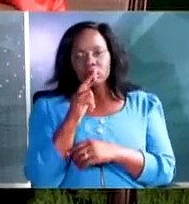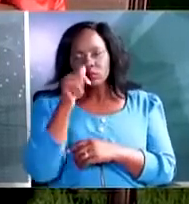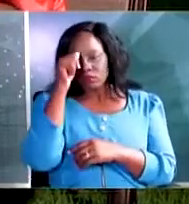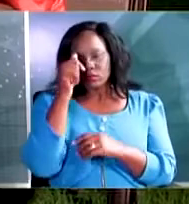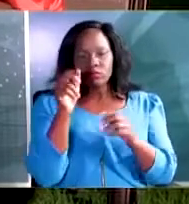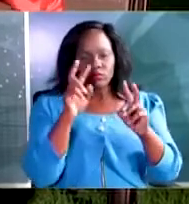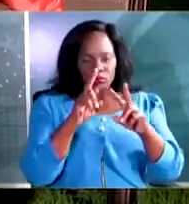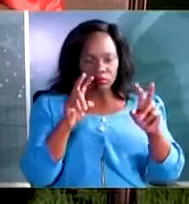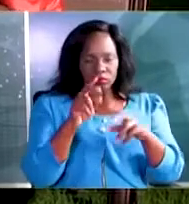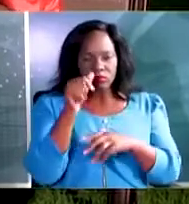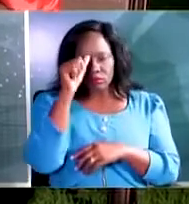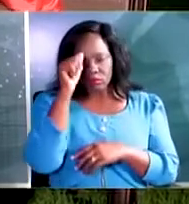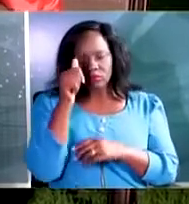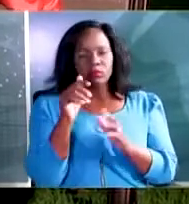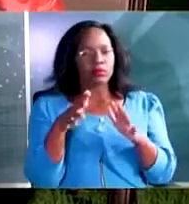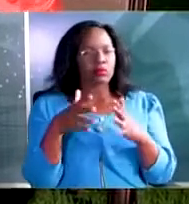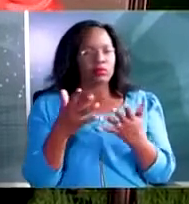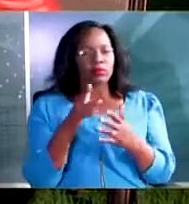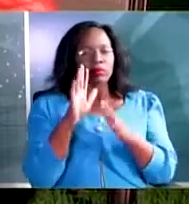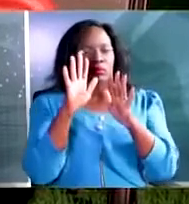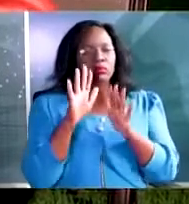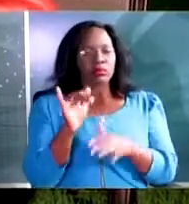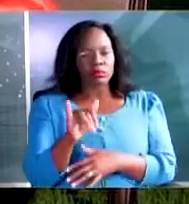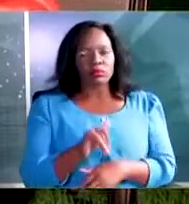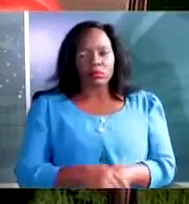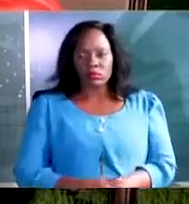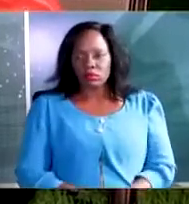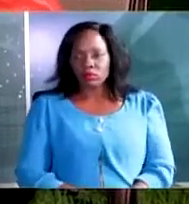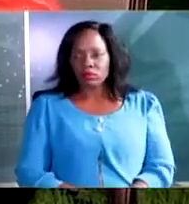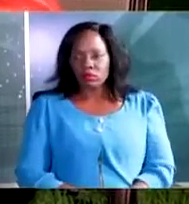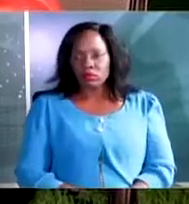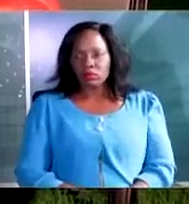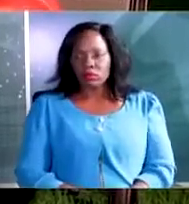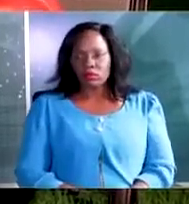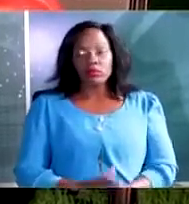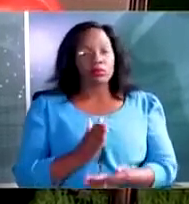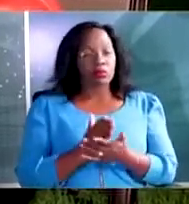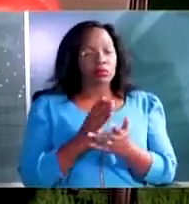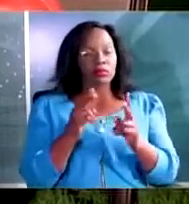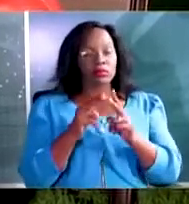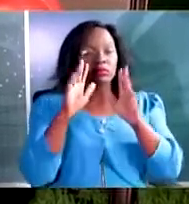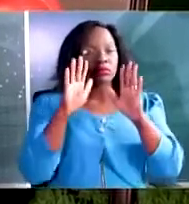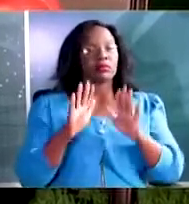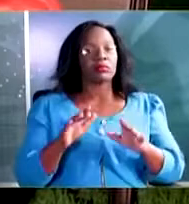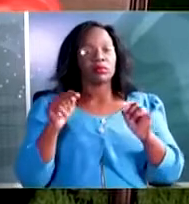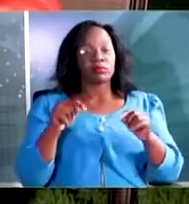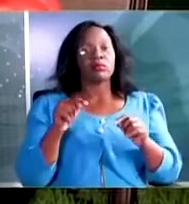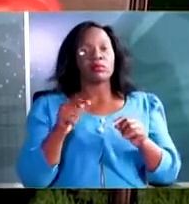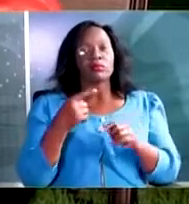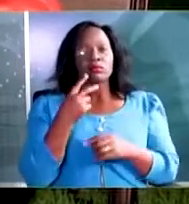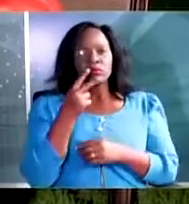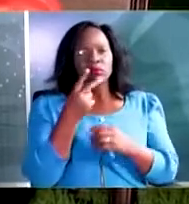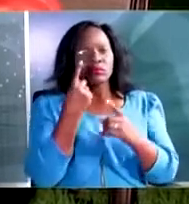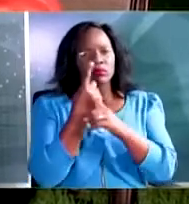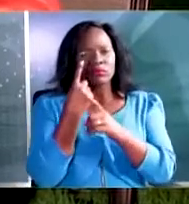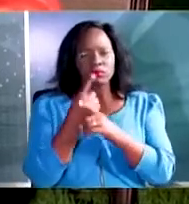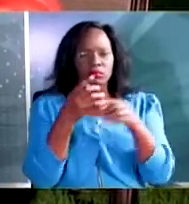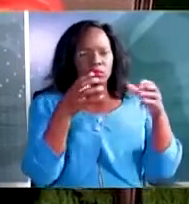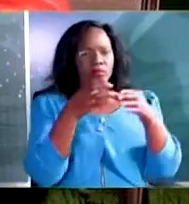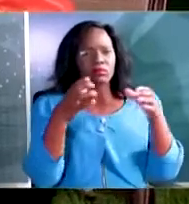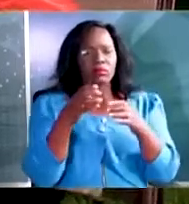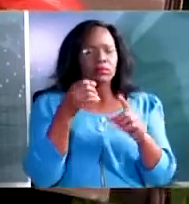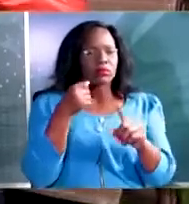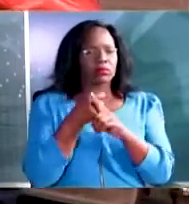hunting intelligence. Just how useful is this? It's incredibly useful these days. We see a lot of organizations being hit